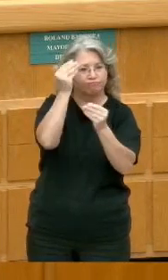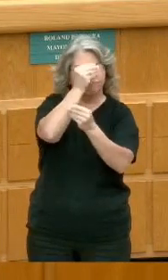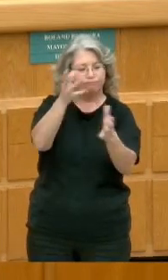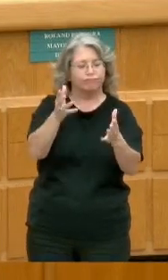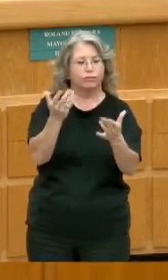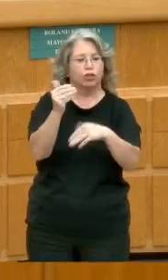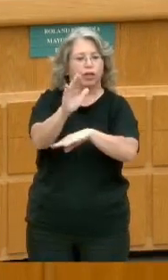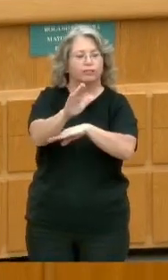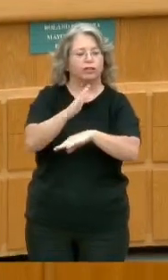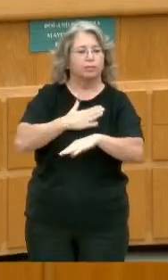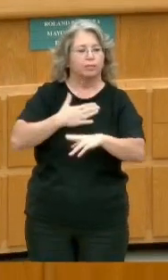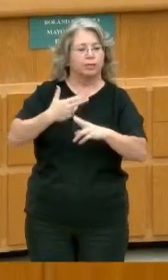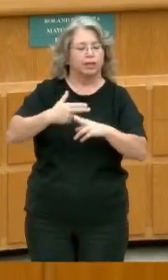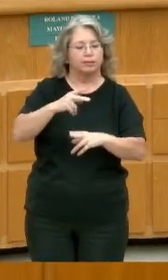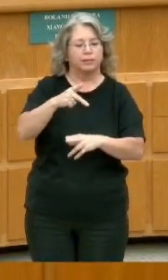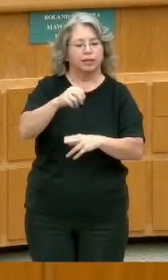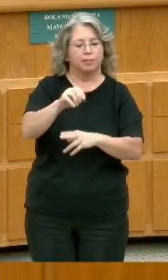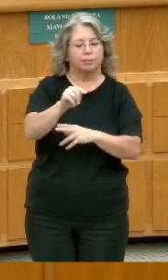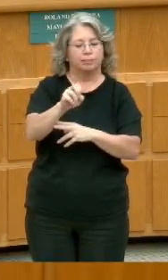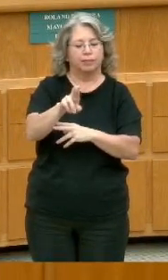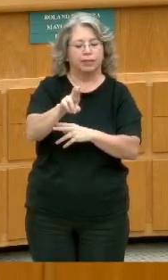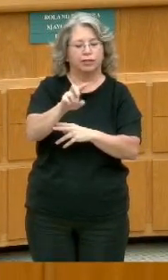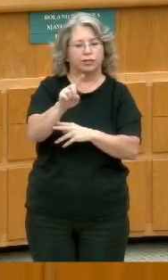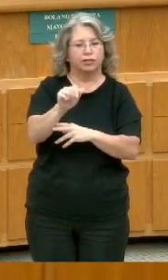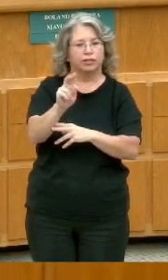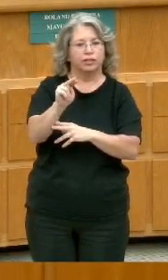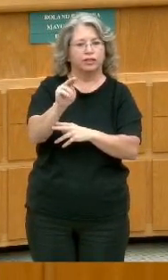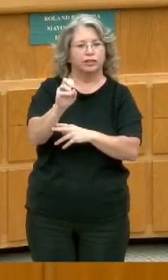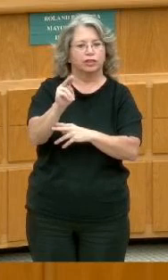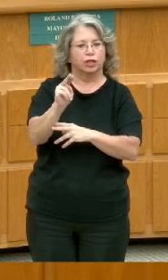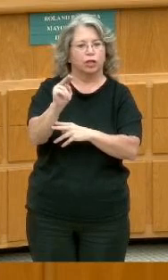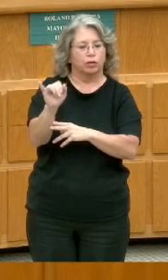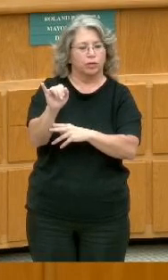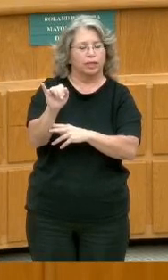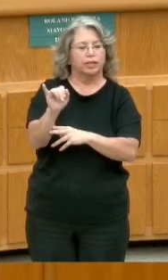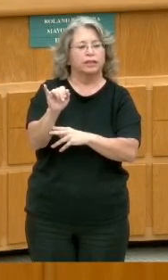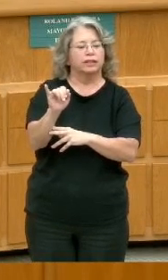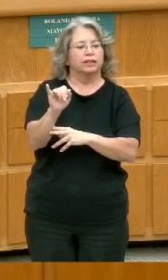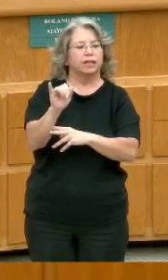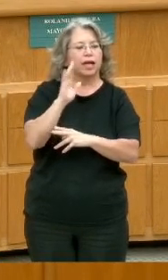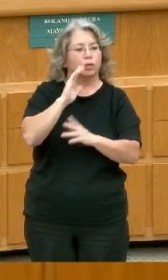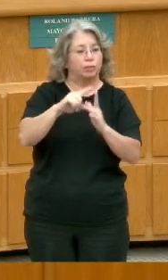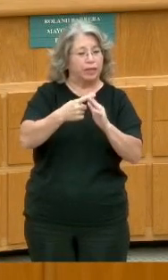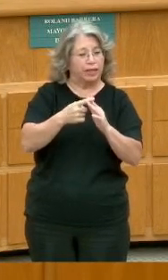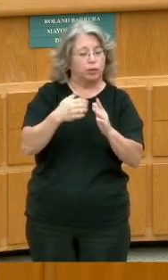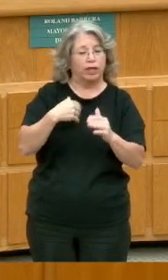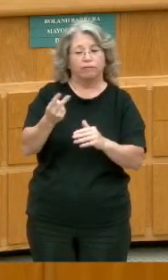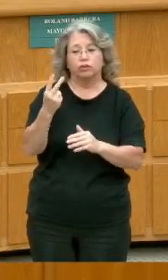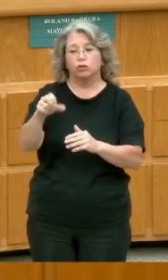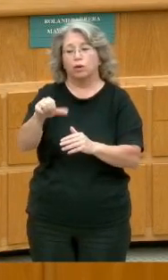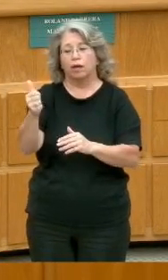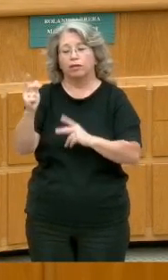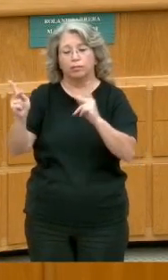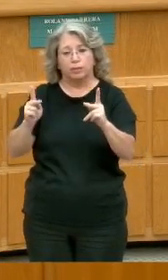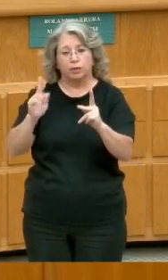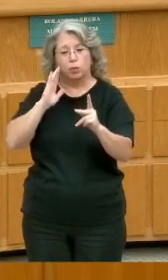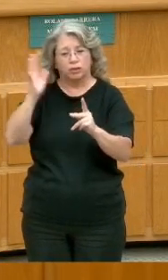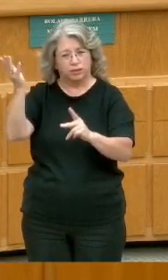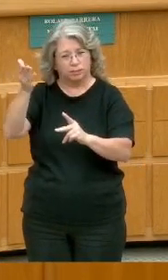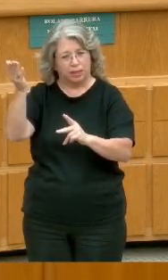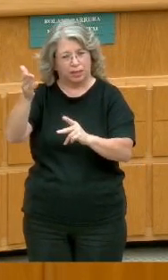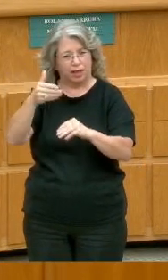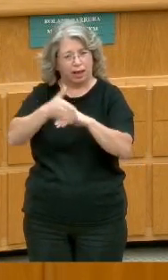I'm Corpus Christi City Manager. I'm going to begin today's press briefing, and we have two other persons that'll speak after me. That includes